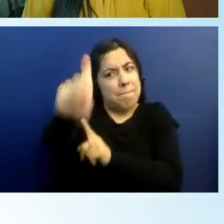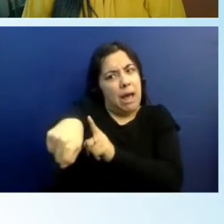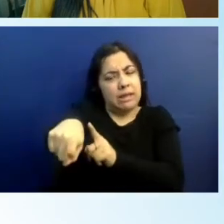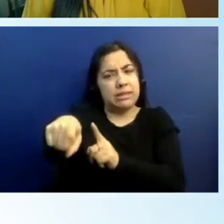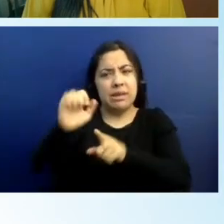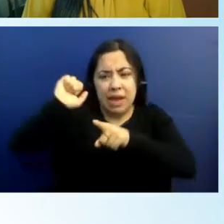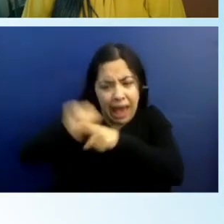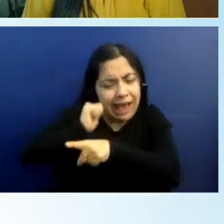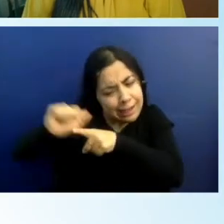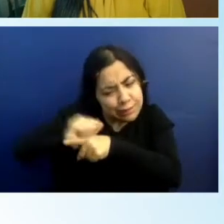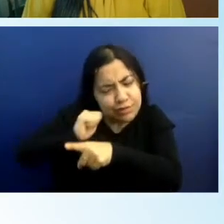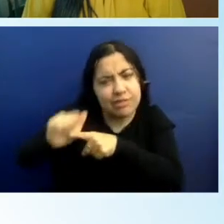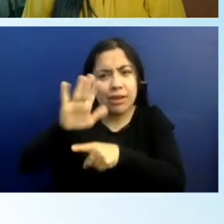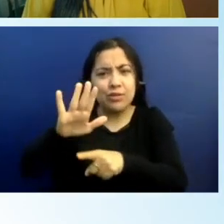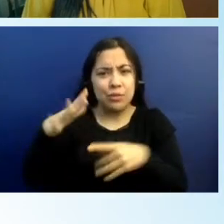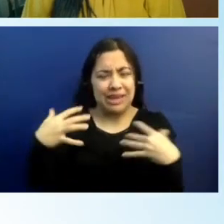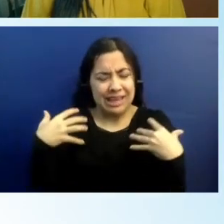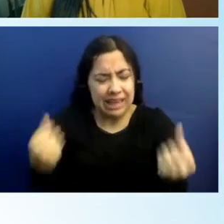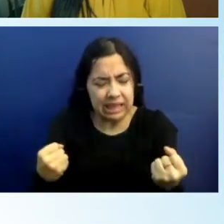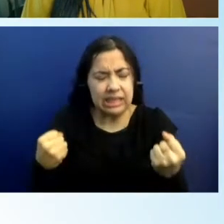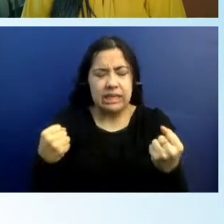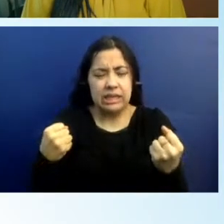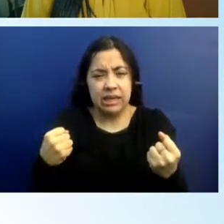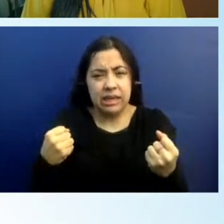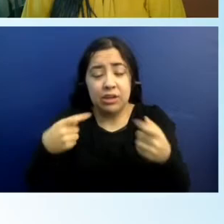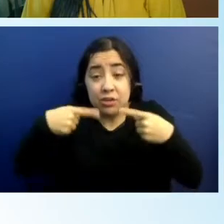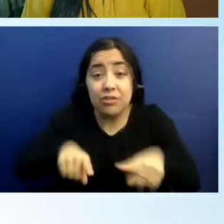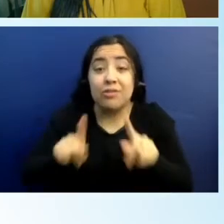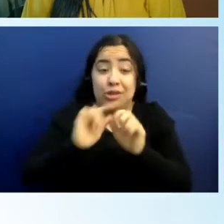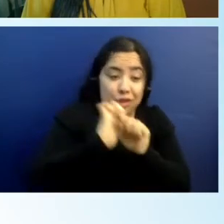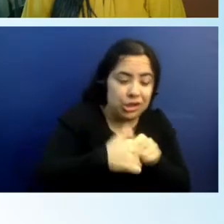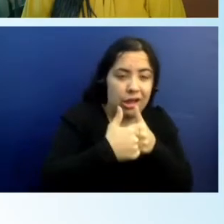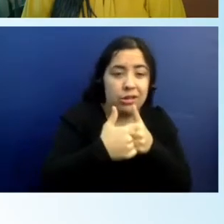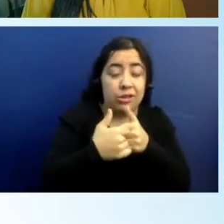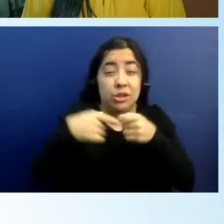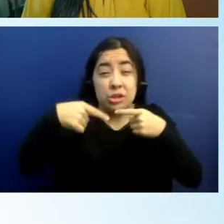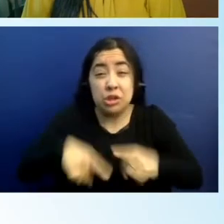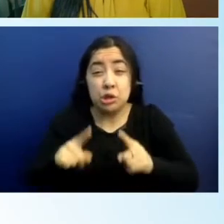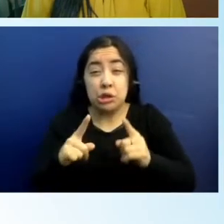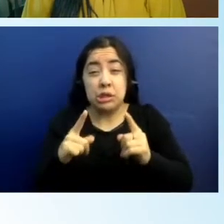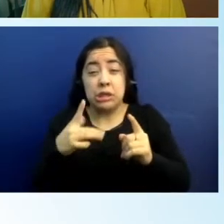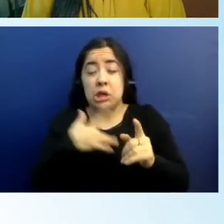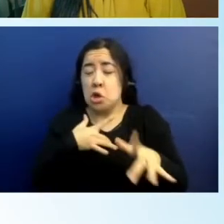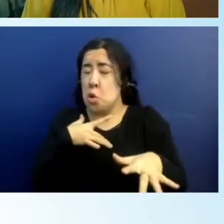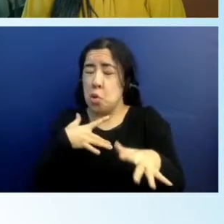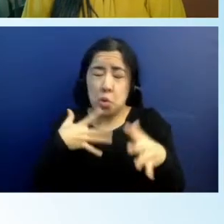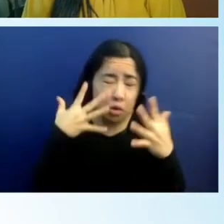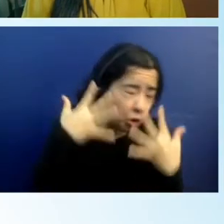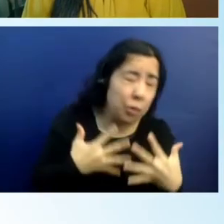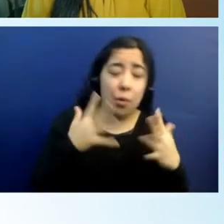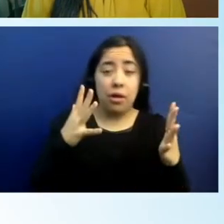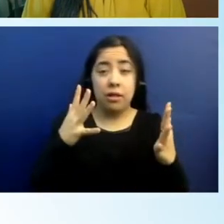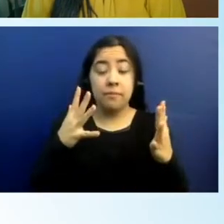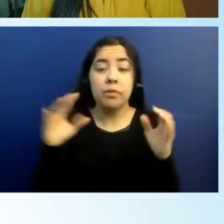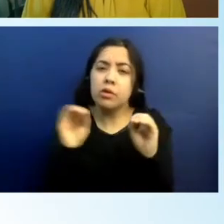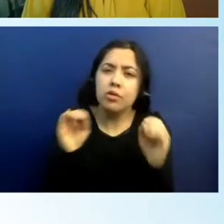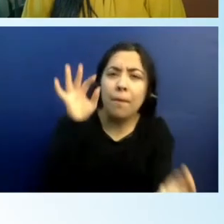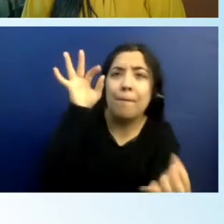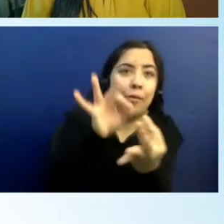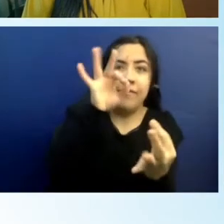of challenge and turmoil. There is no perfect time to heal. There is no perfect way to